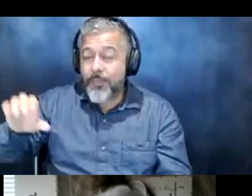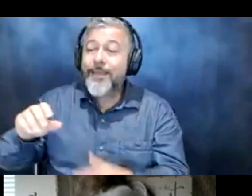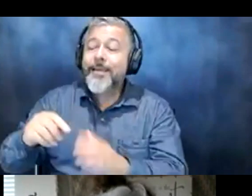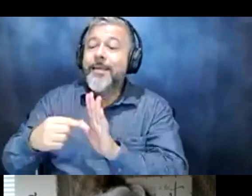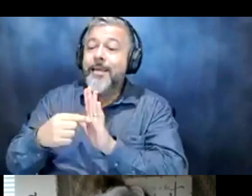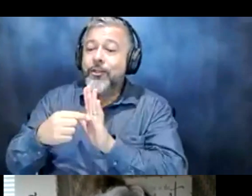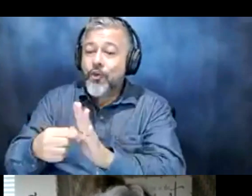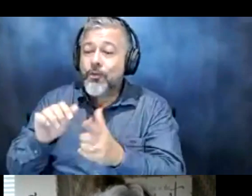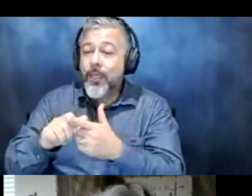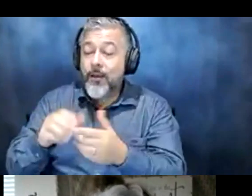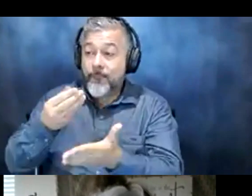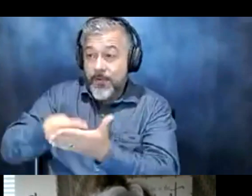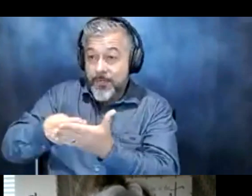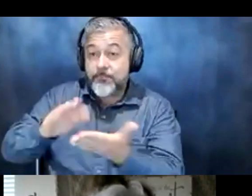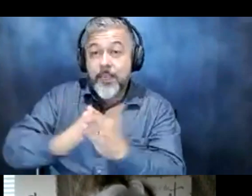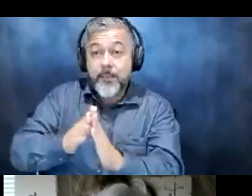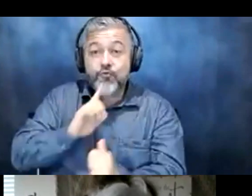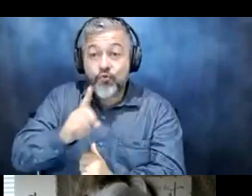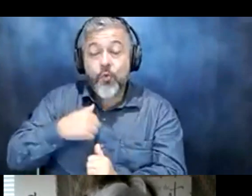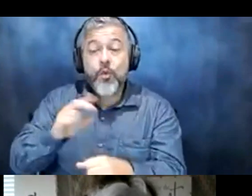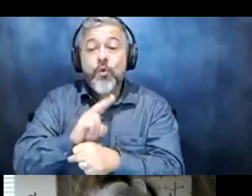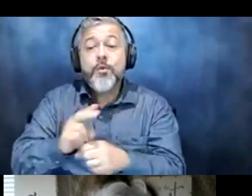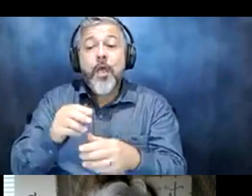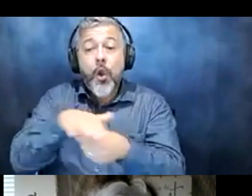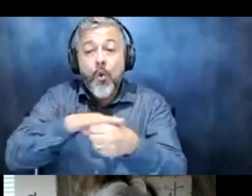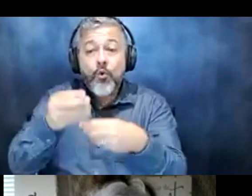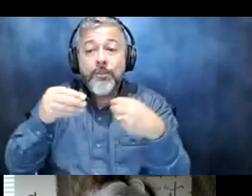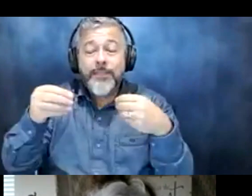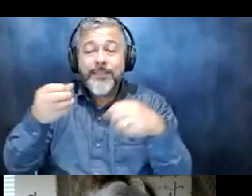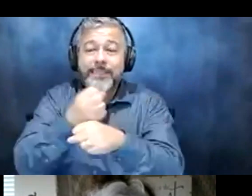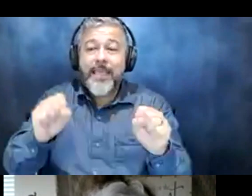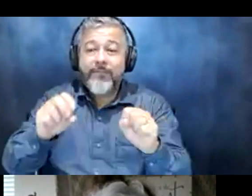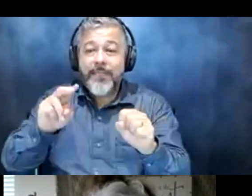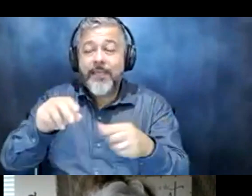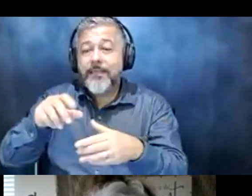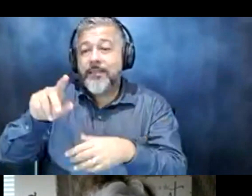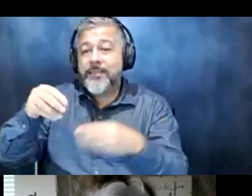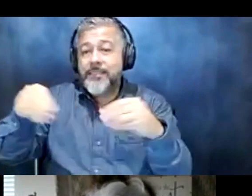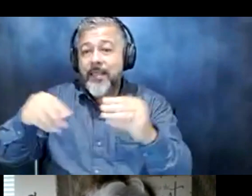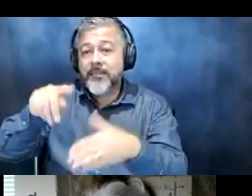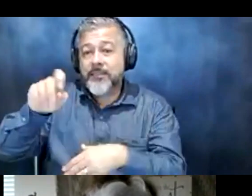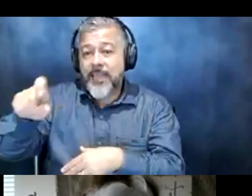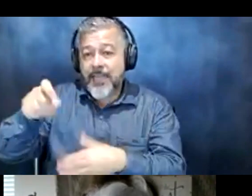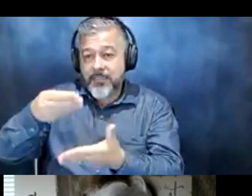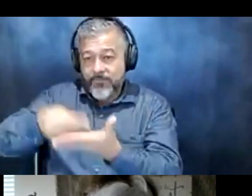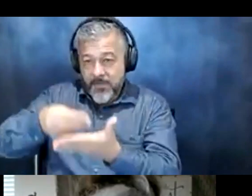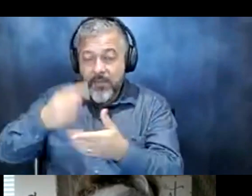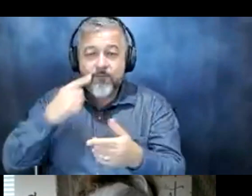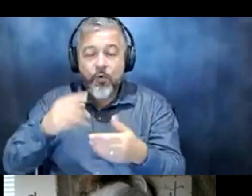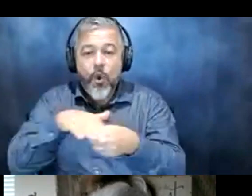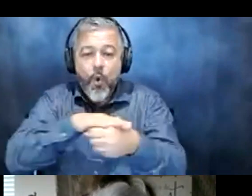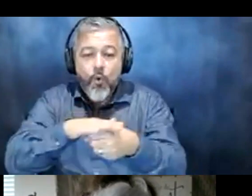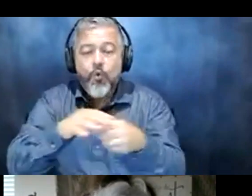reality. We are using a local safety net sales tax measure to fund the implementation of a local accessible strategic